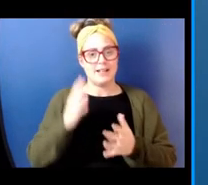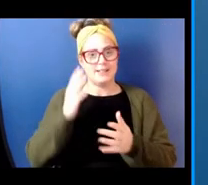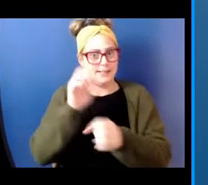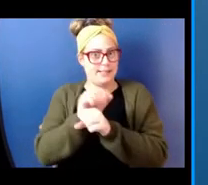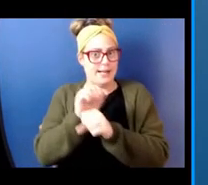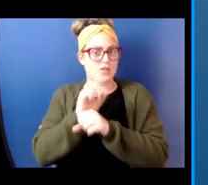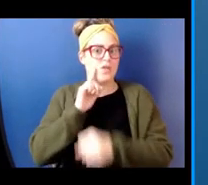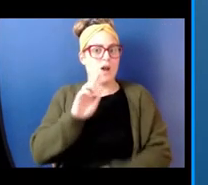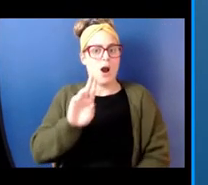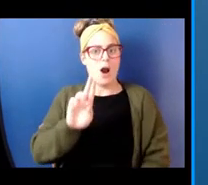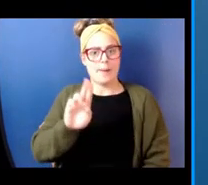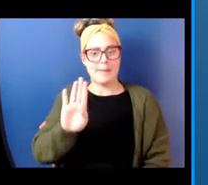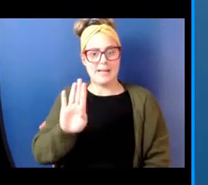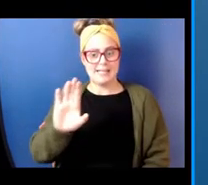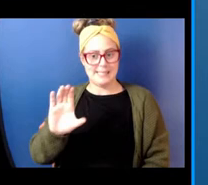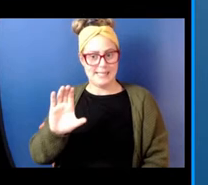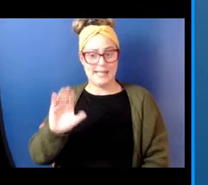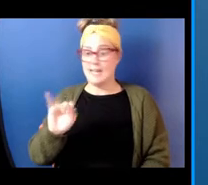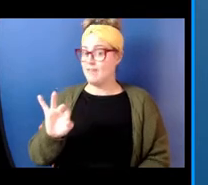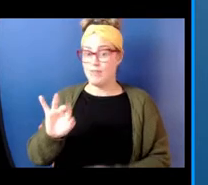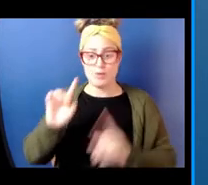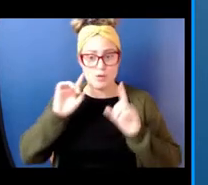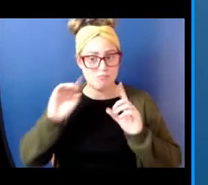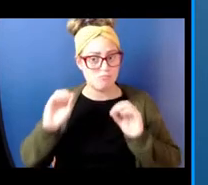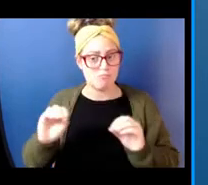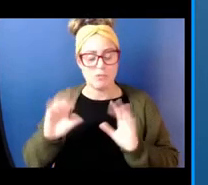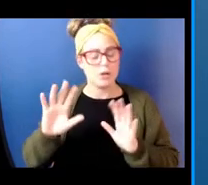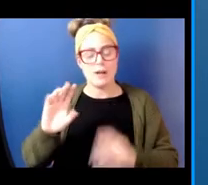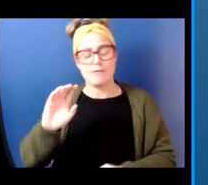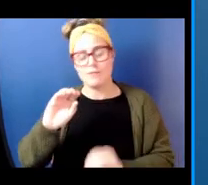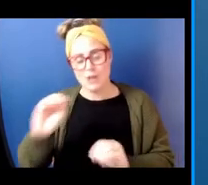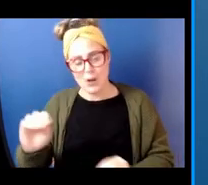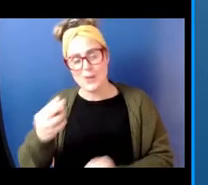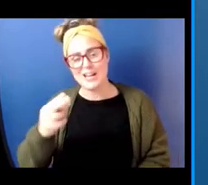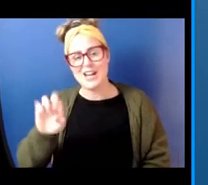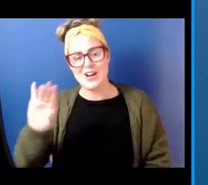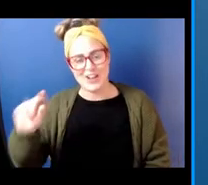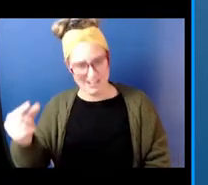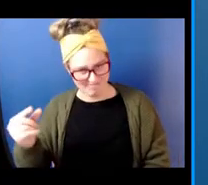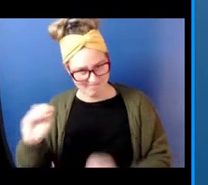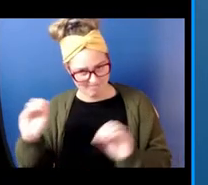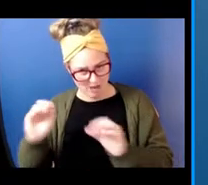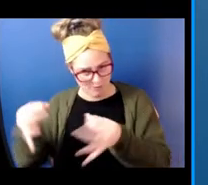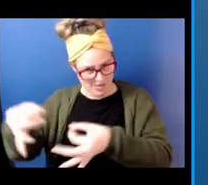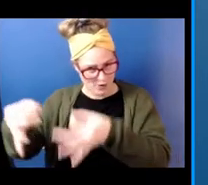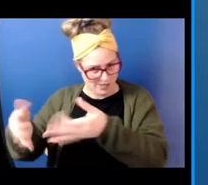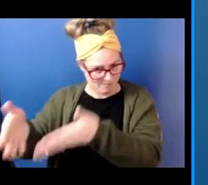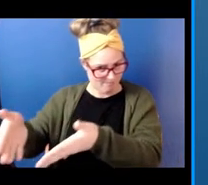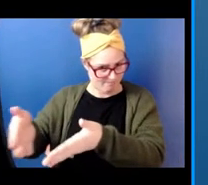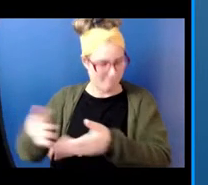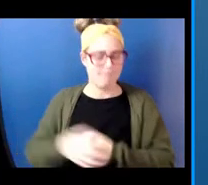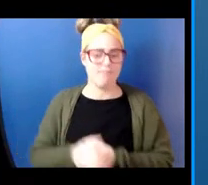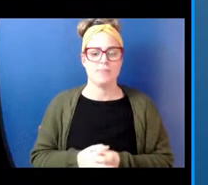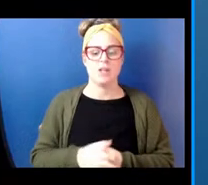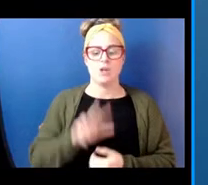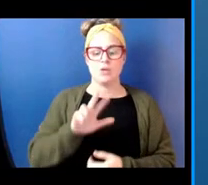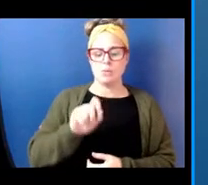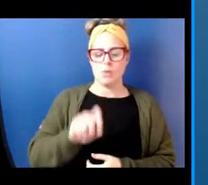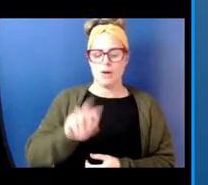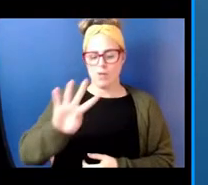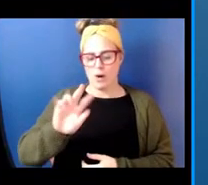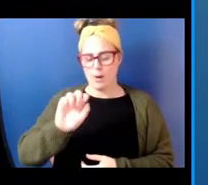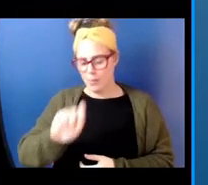hearing we have removed the provision in 3.4 Point m point three